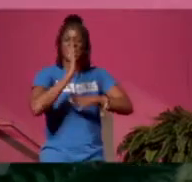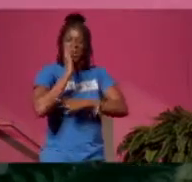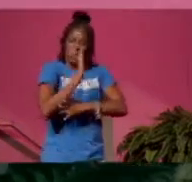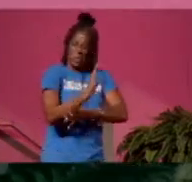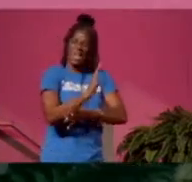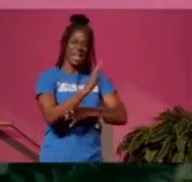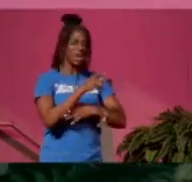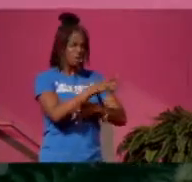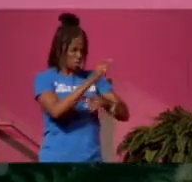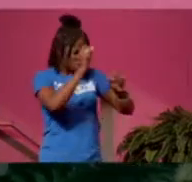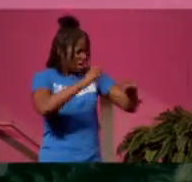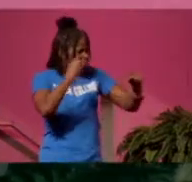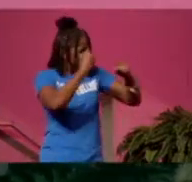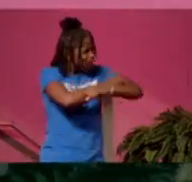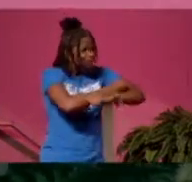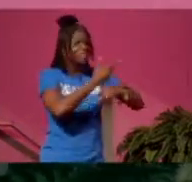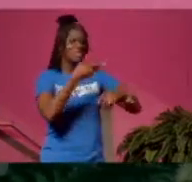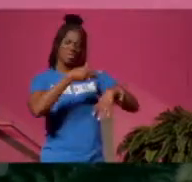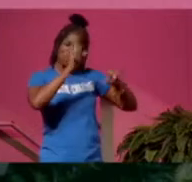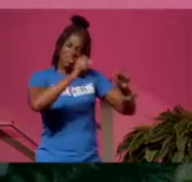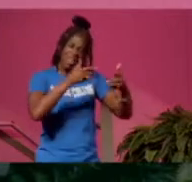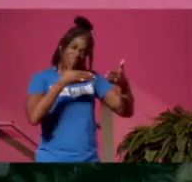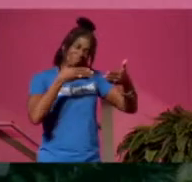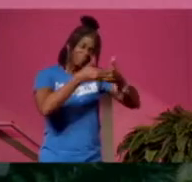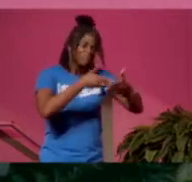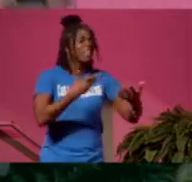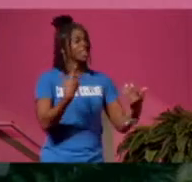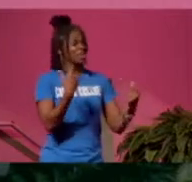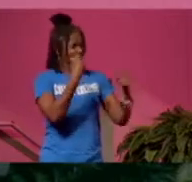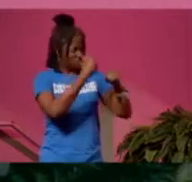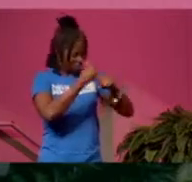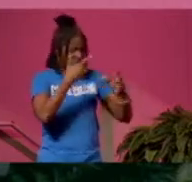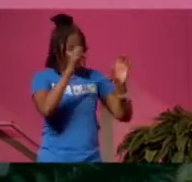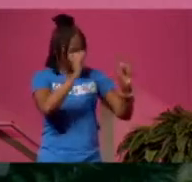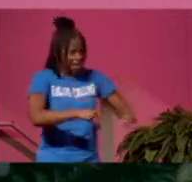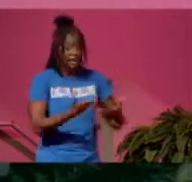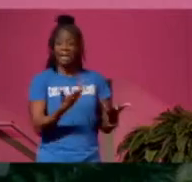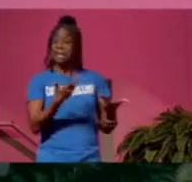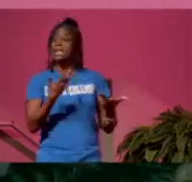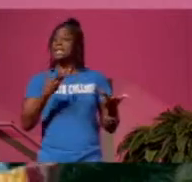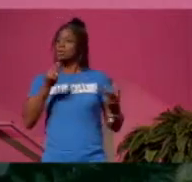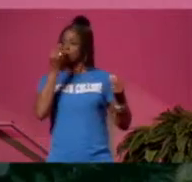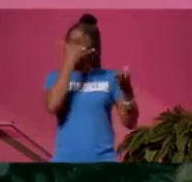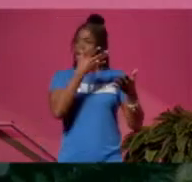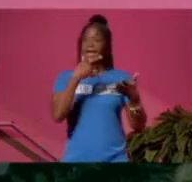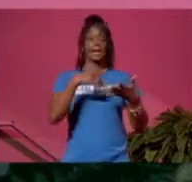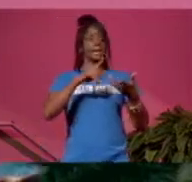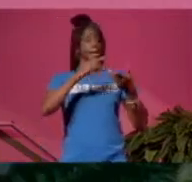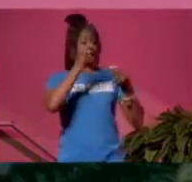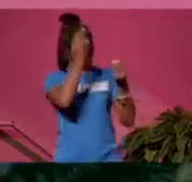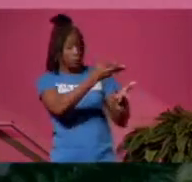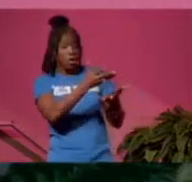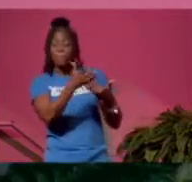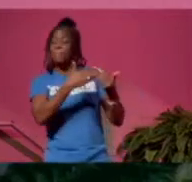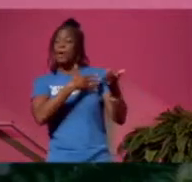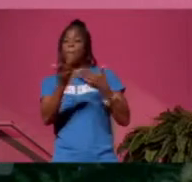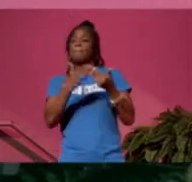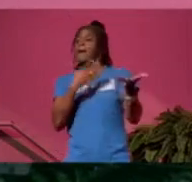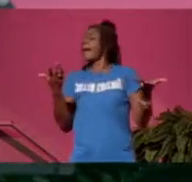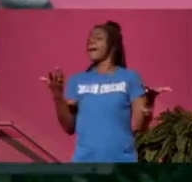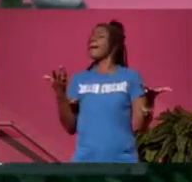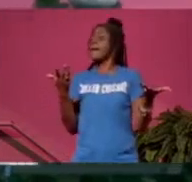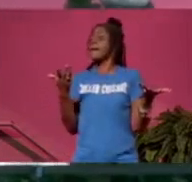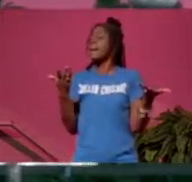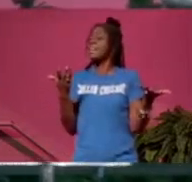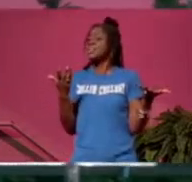against them. They need to know that he gives power to the faint. And to them who have no might, he will